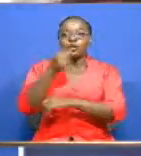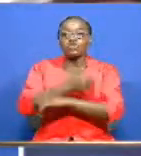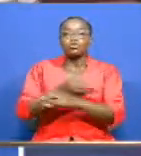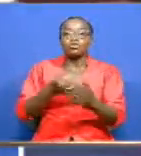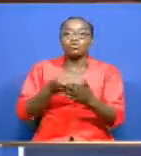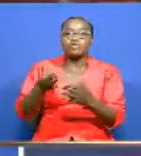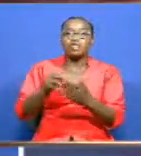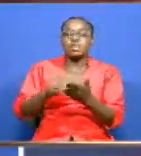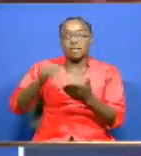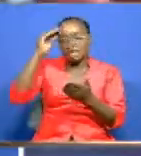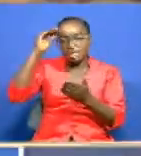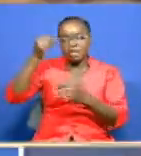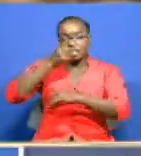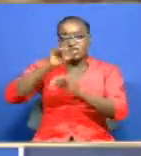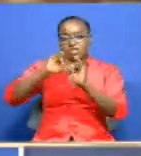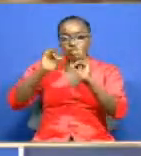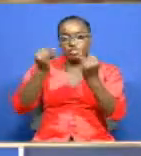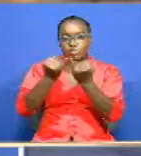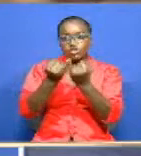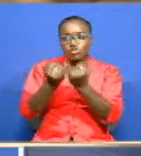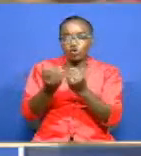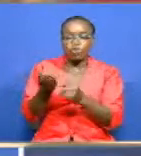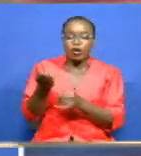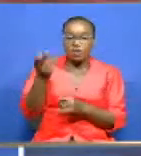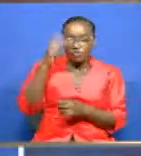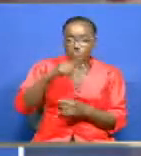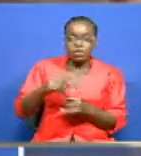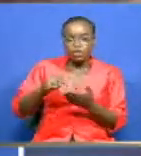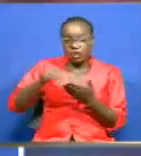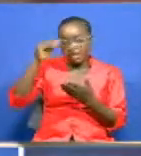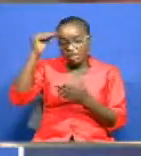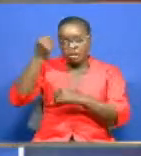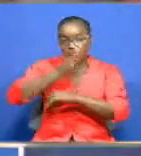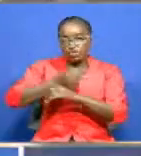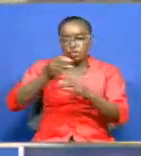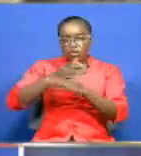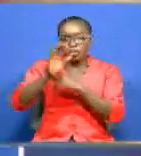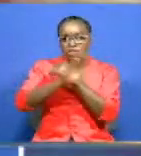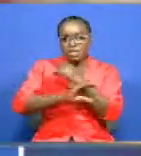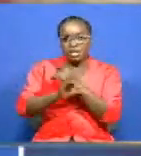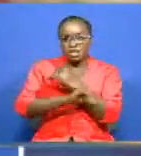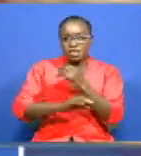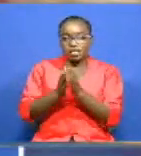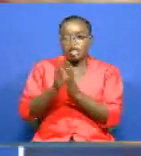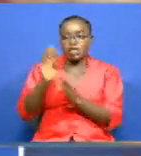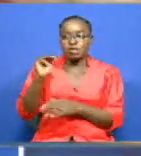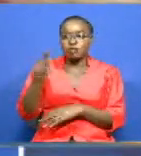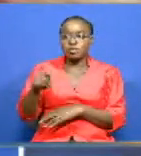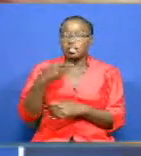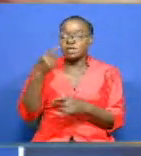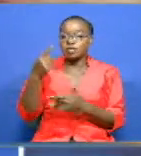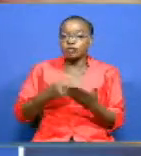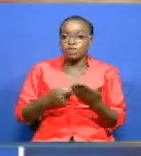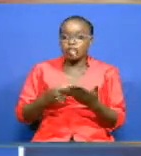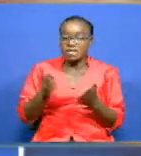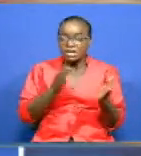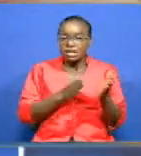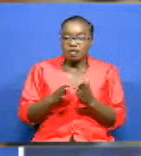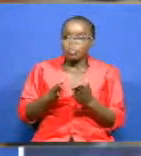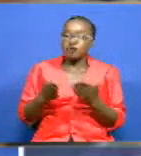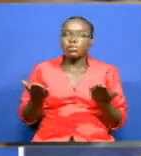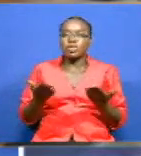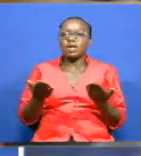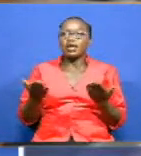learning institutions in the wake of the resumption of physical learning in schools across the country. The MP argues that the current arrangement,